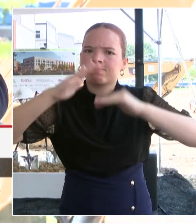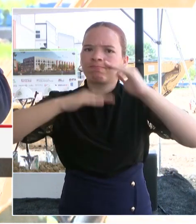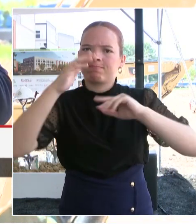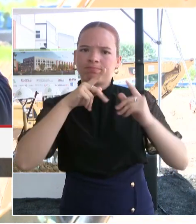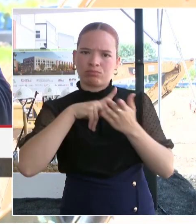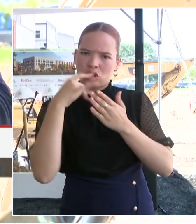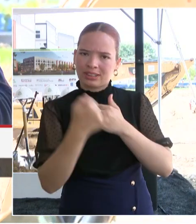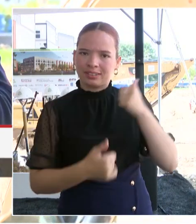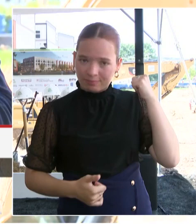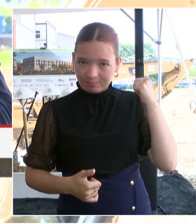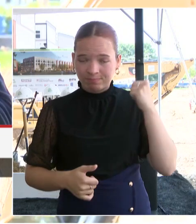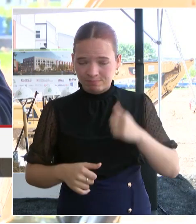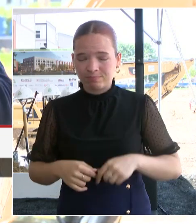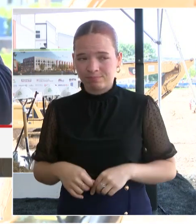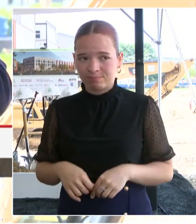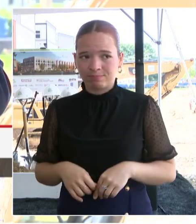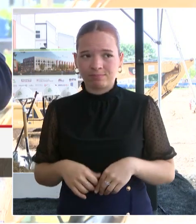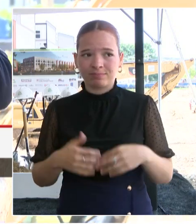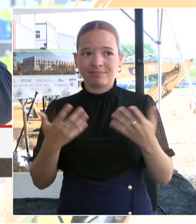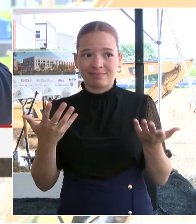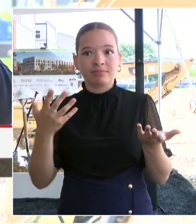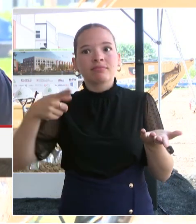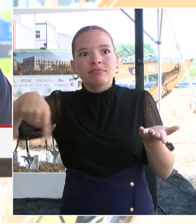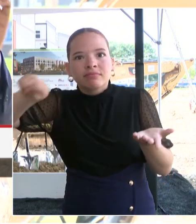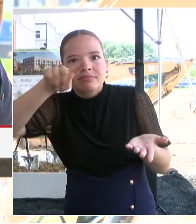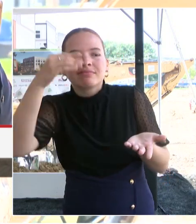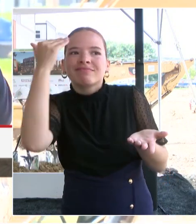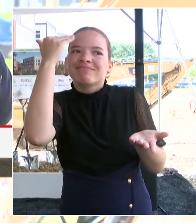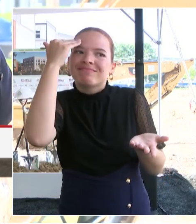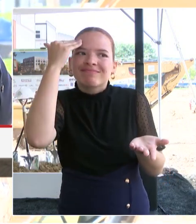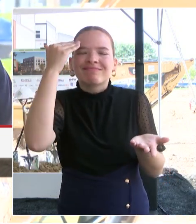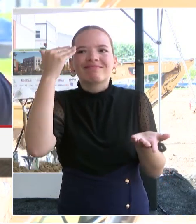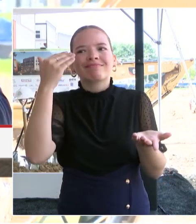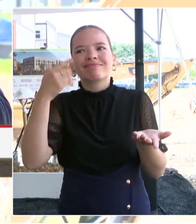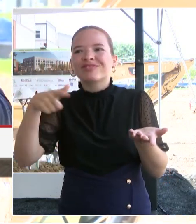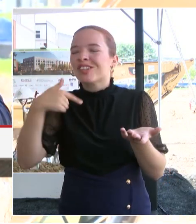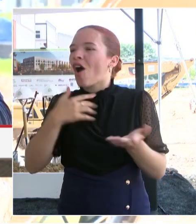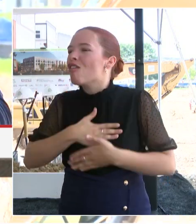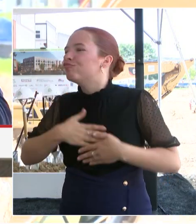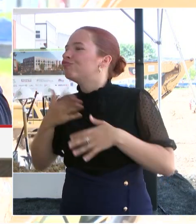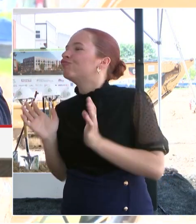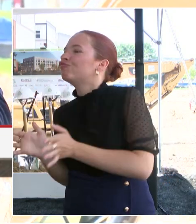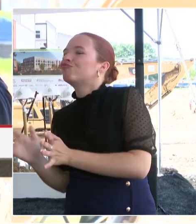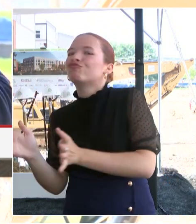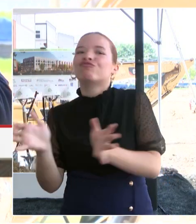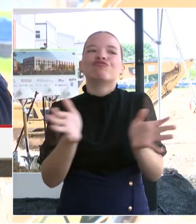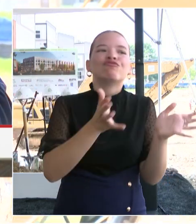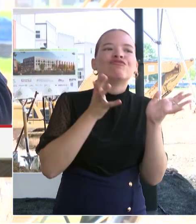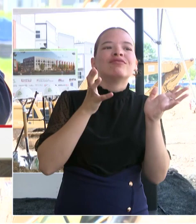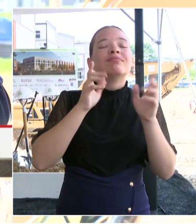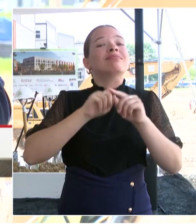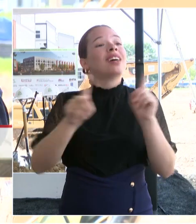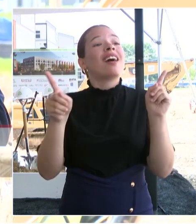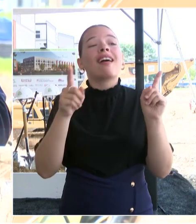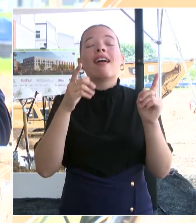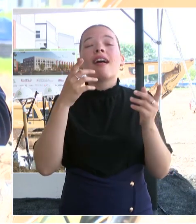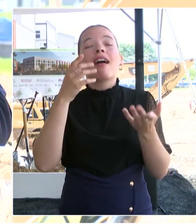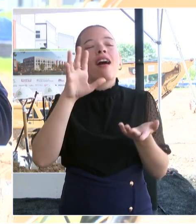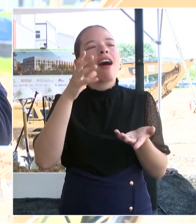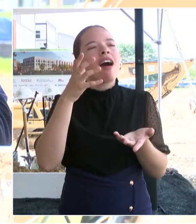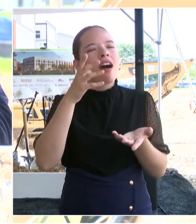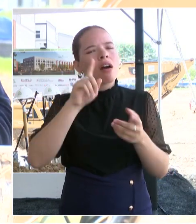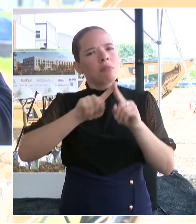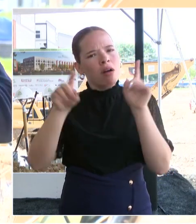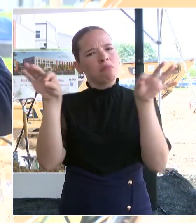I like a good conversation, but there's one thing better than good conversation, and that is good action. And so a couple quick notes about